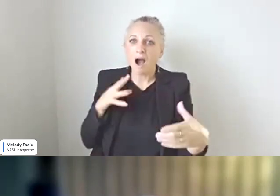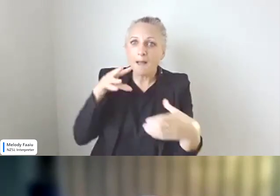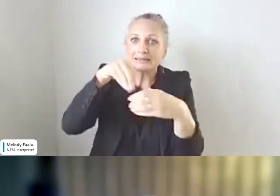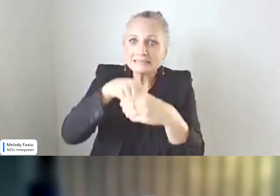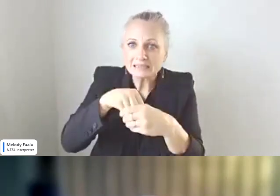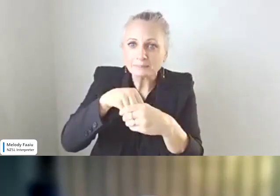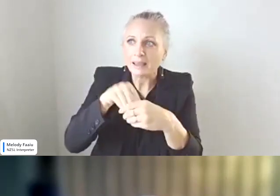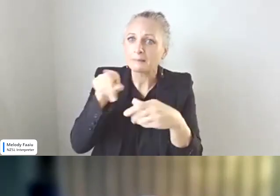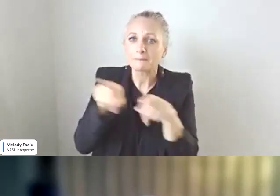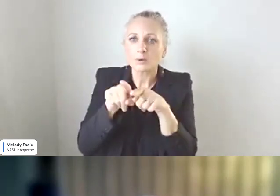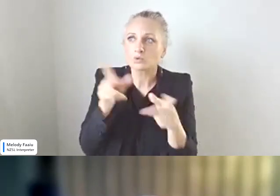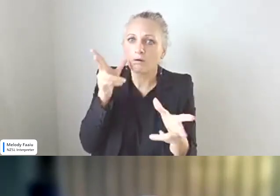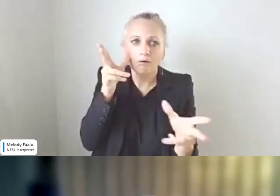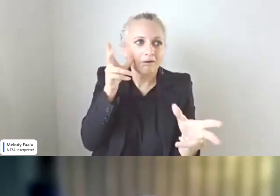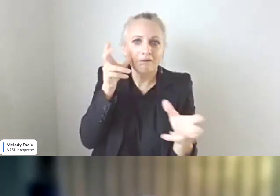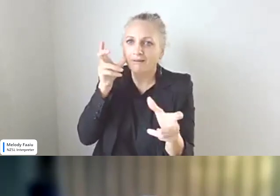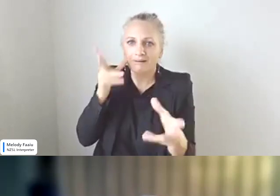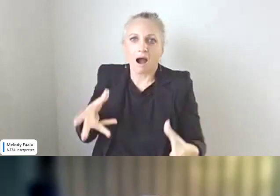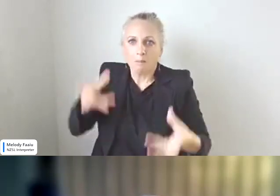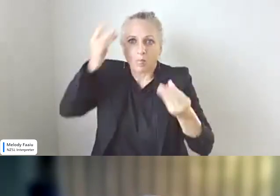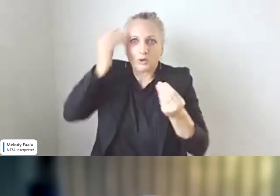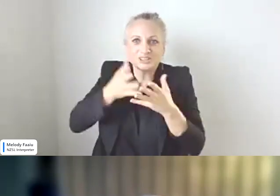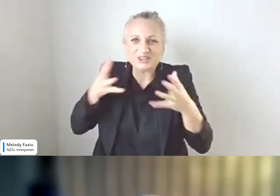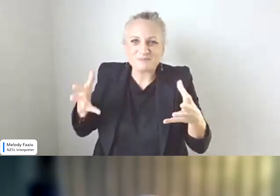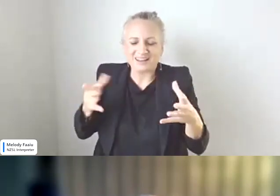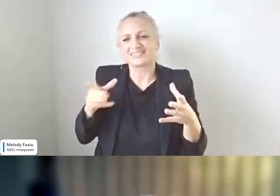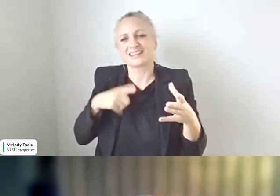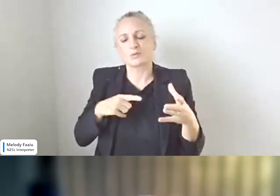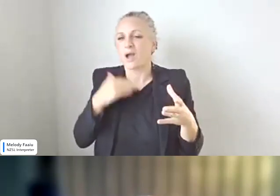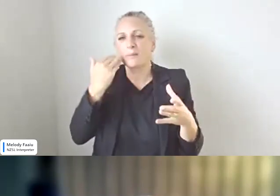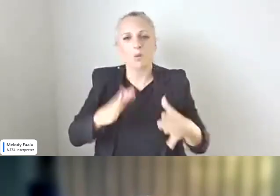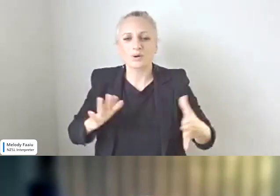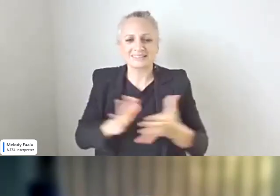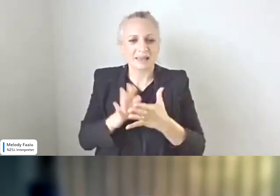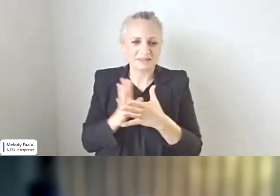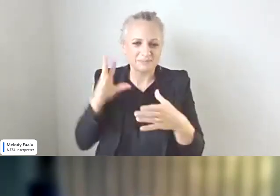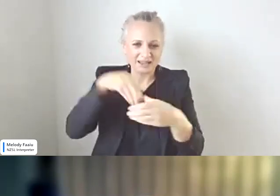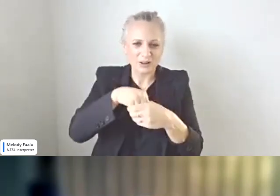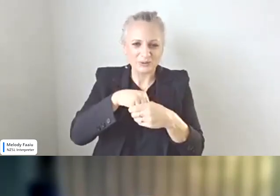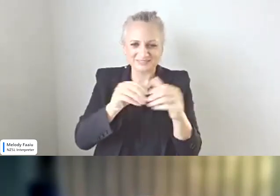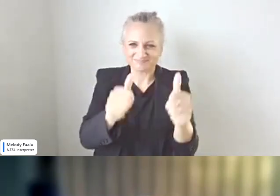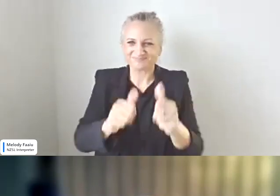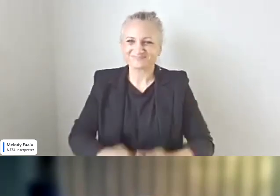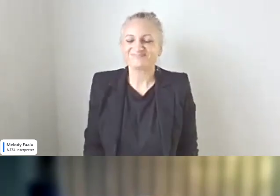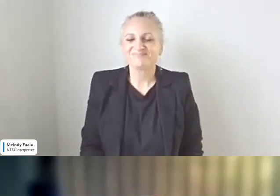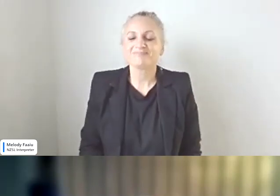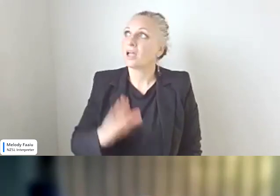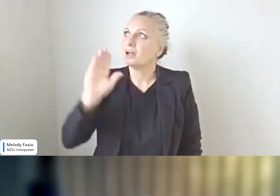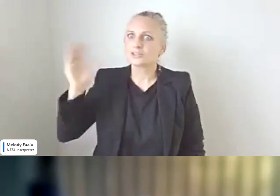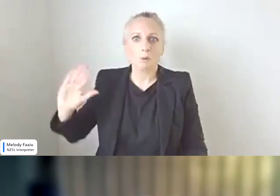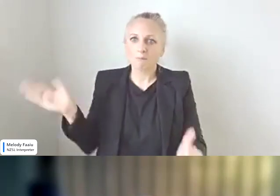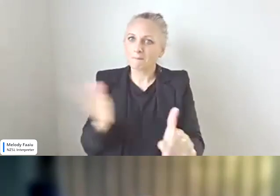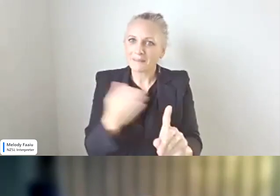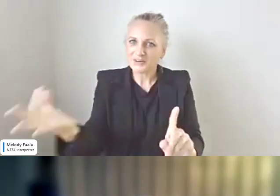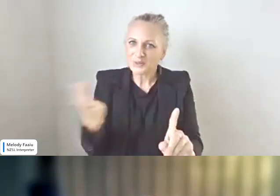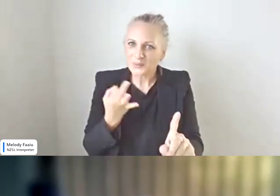so much, which is why I've been really happy to be part of this. So back to the question that has